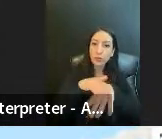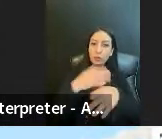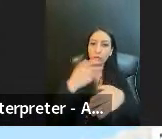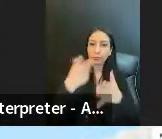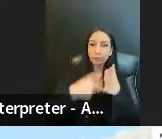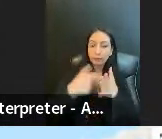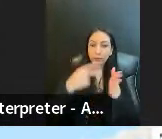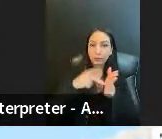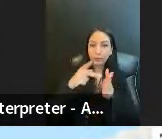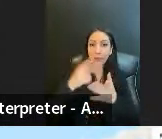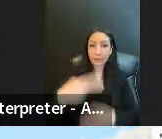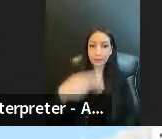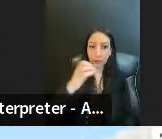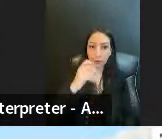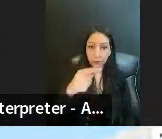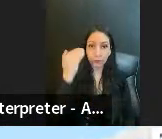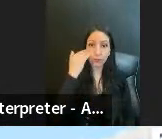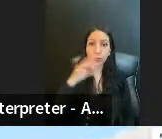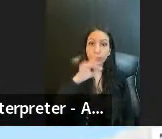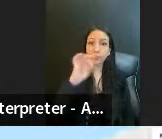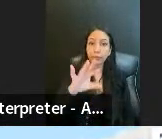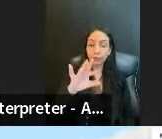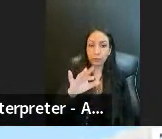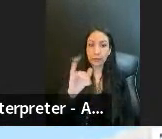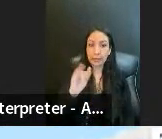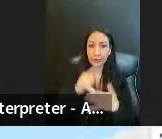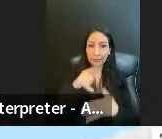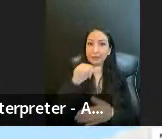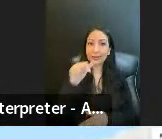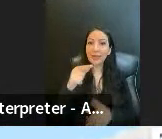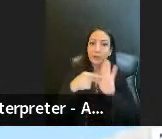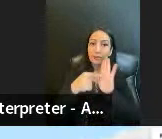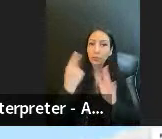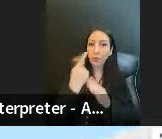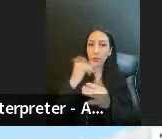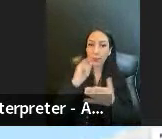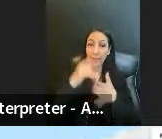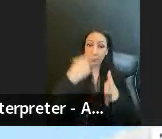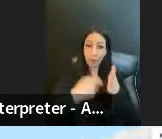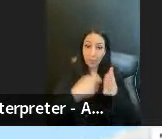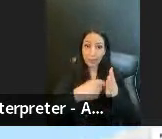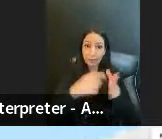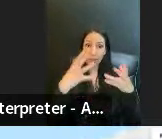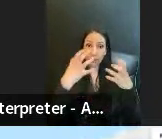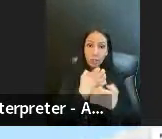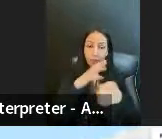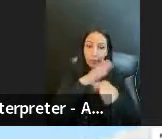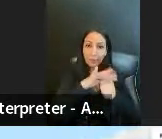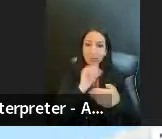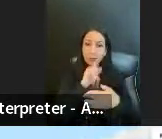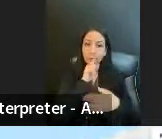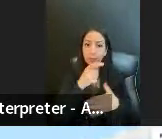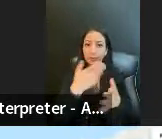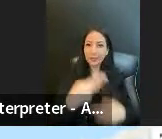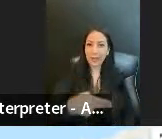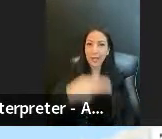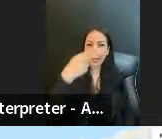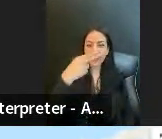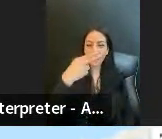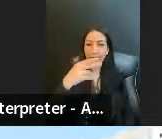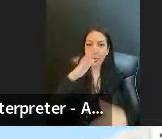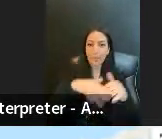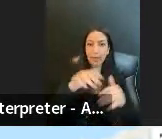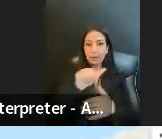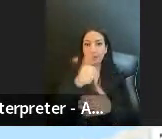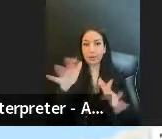increases. And to note, you know, this isn't showing that prices in the darker areas are necessarily higher than in the